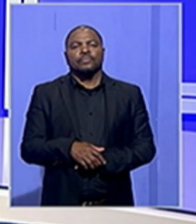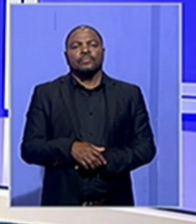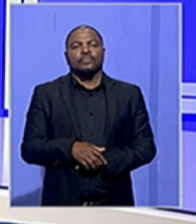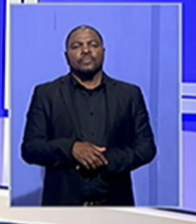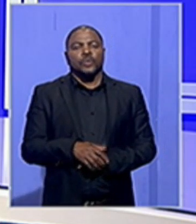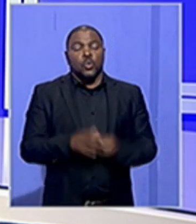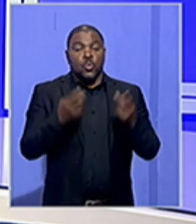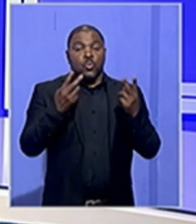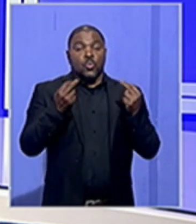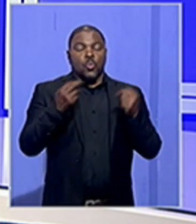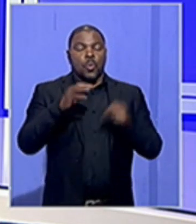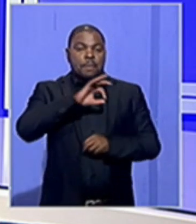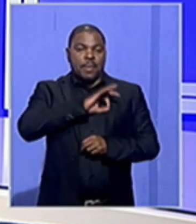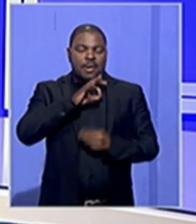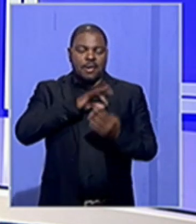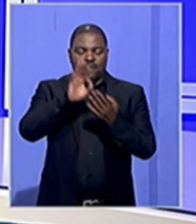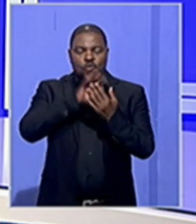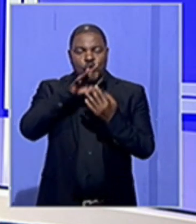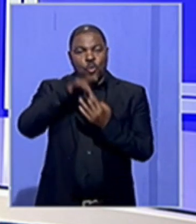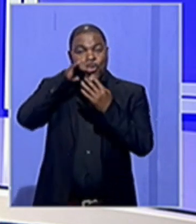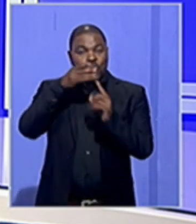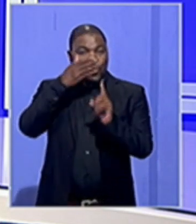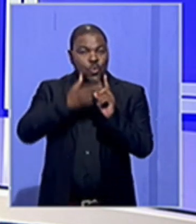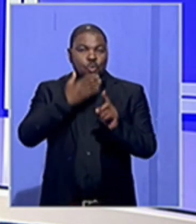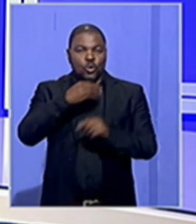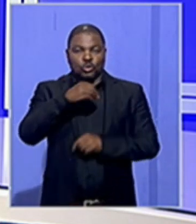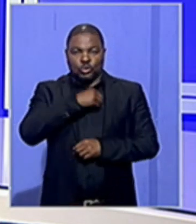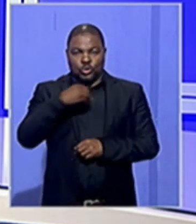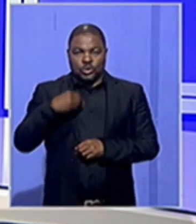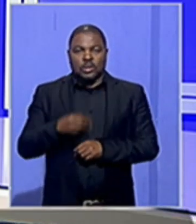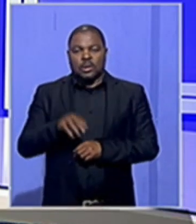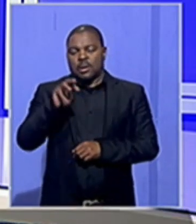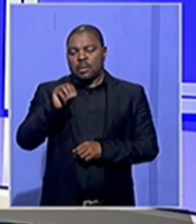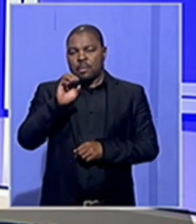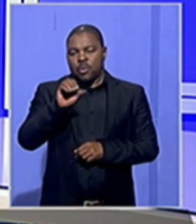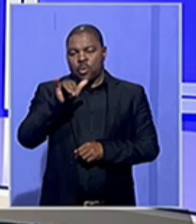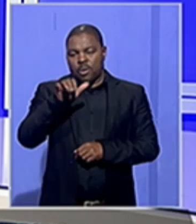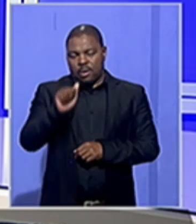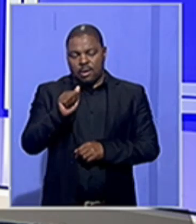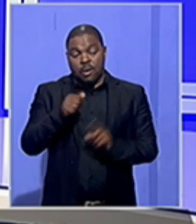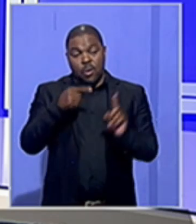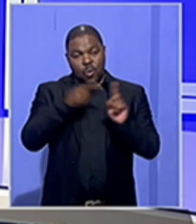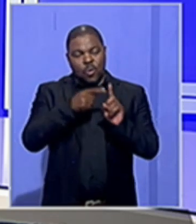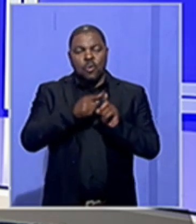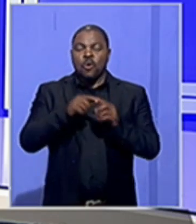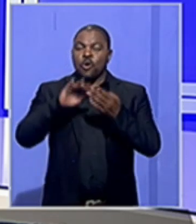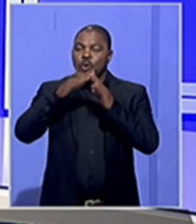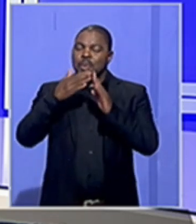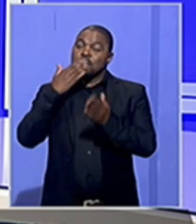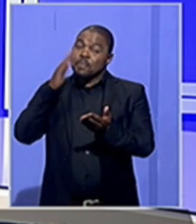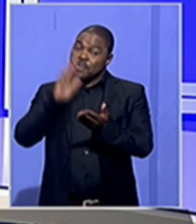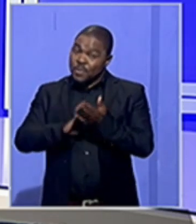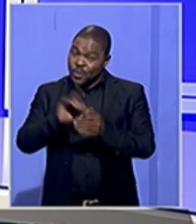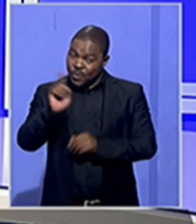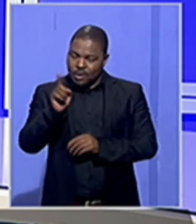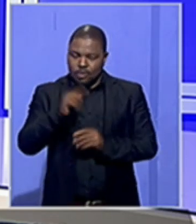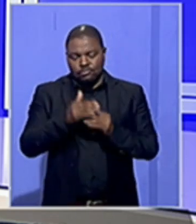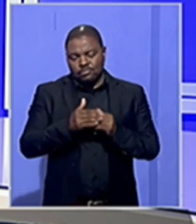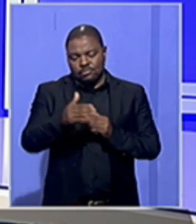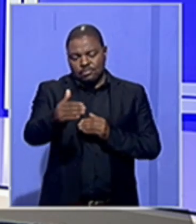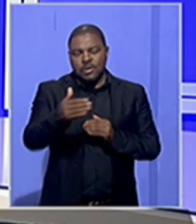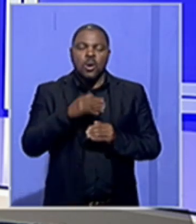Meyara yo sa tswang go tlhomiwa wa Tshwane ngaka Nasiphi Moya o solofeditse baagi fa tlile go diragatsa tsholofetso